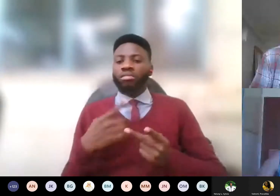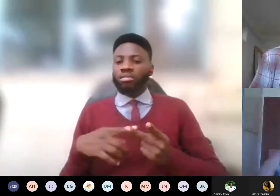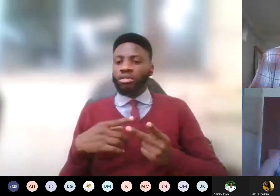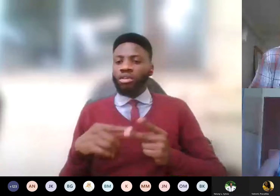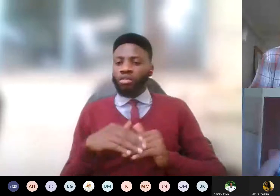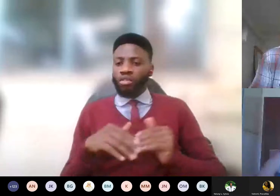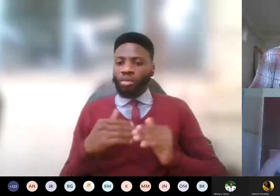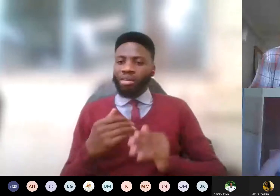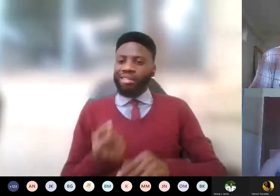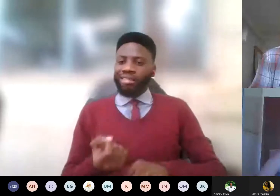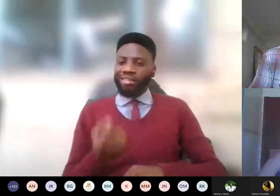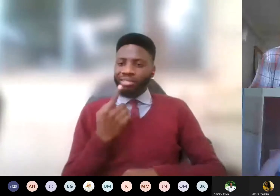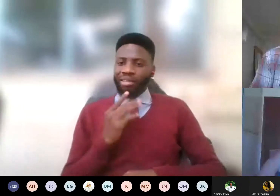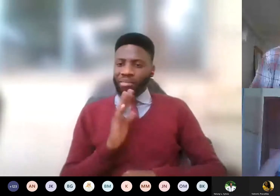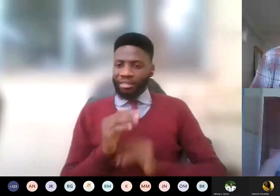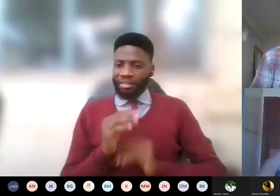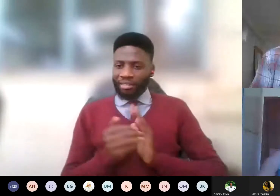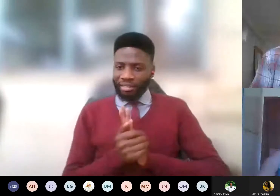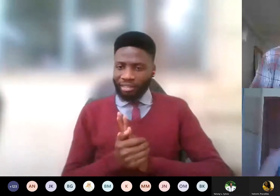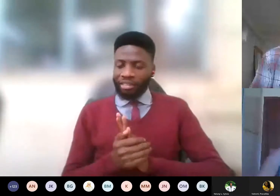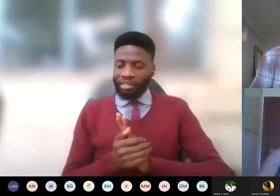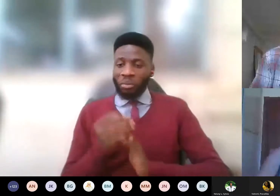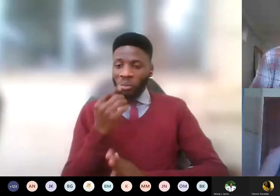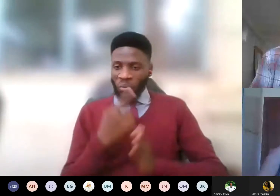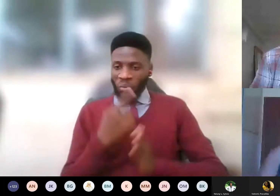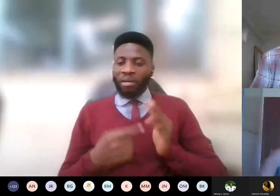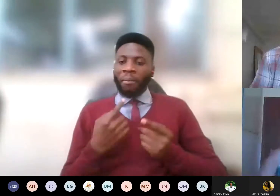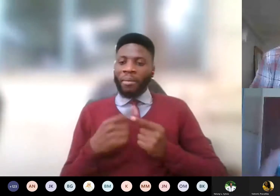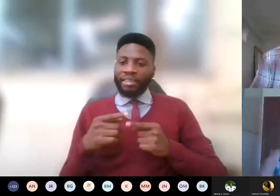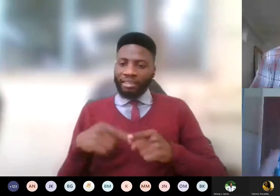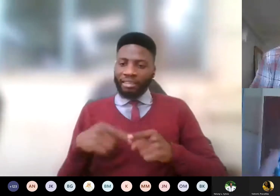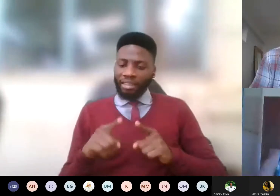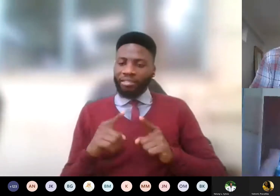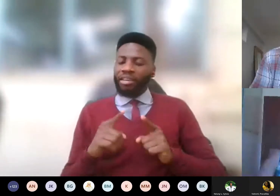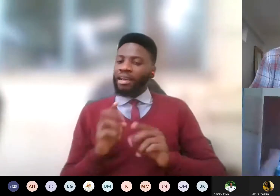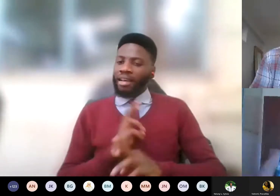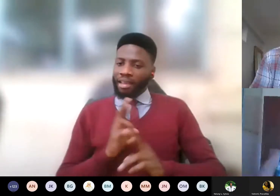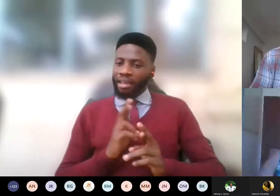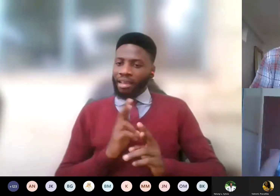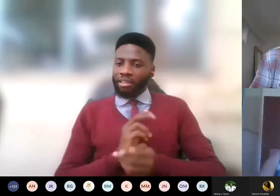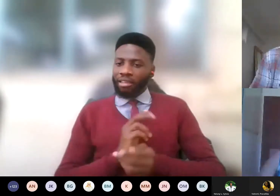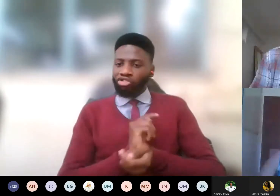and experience and enjoy, and find something that is aligned to their